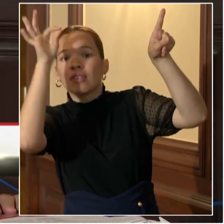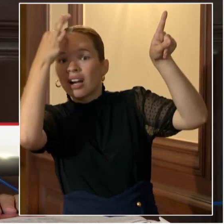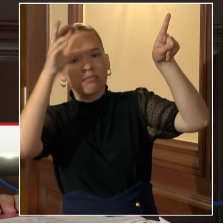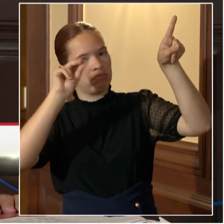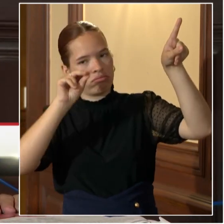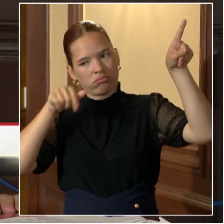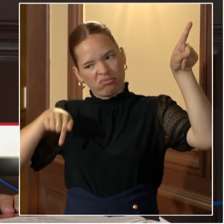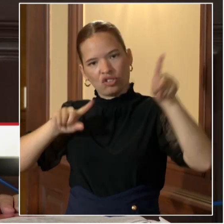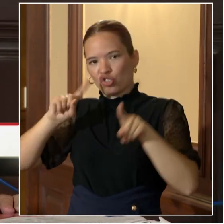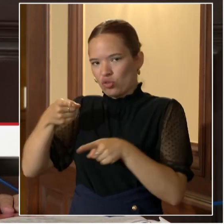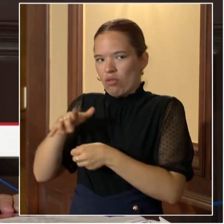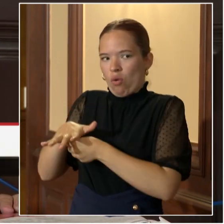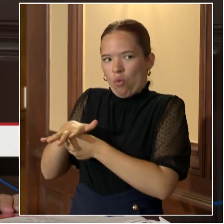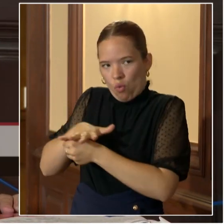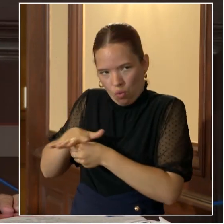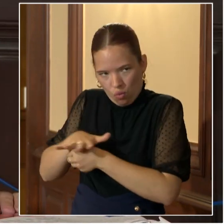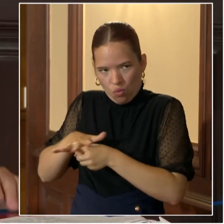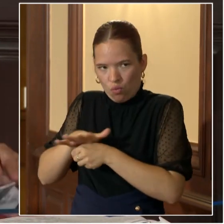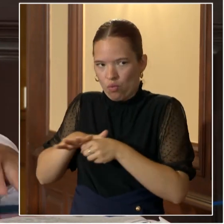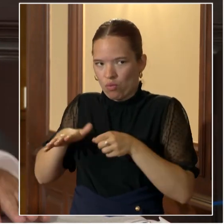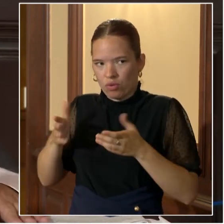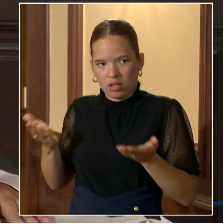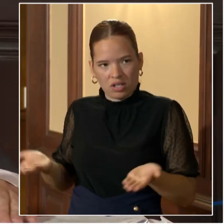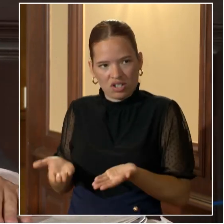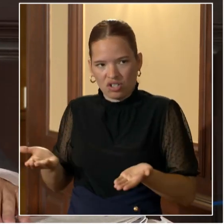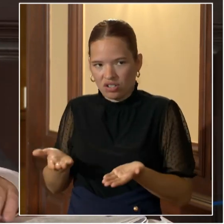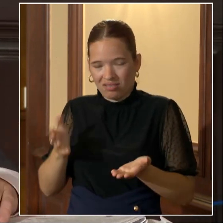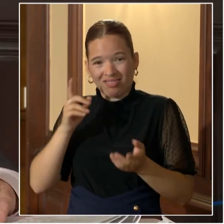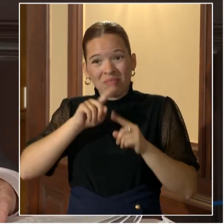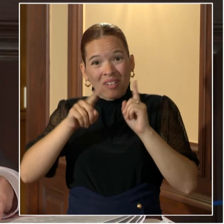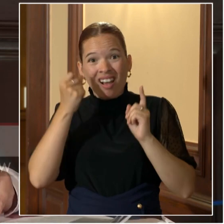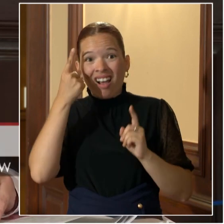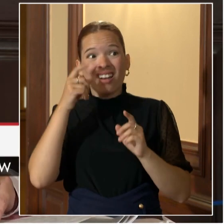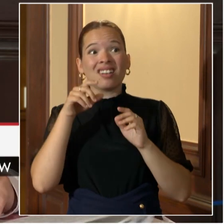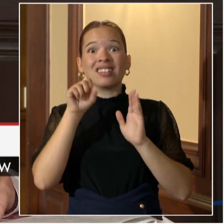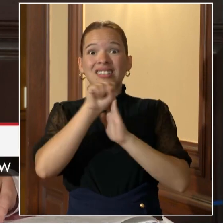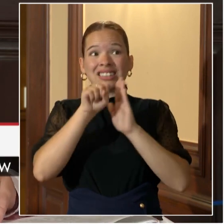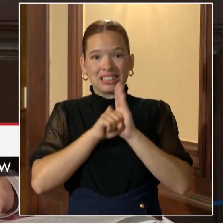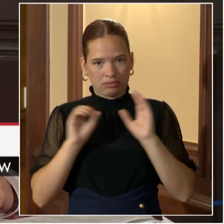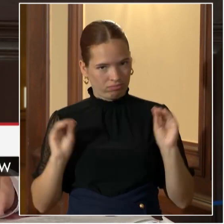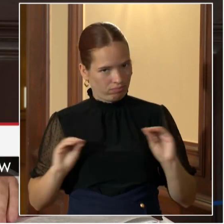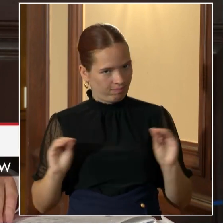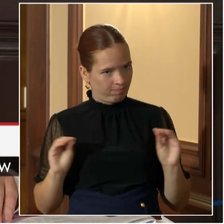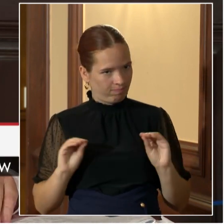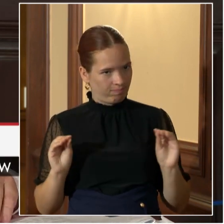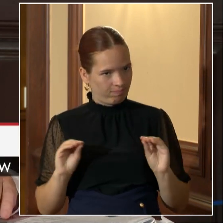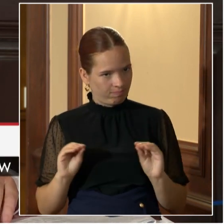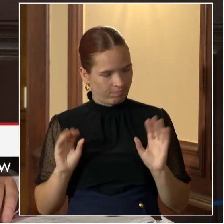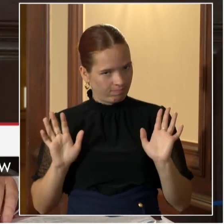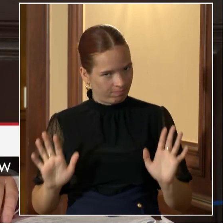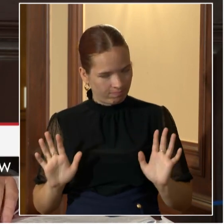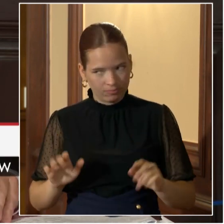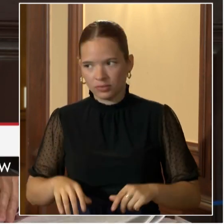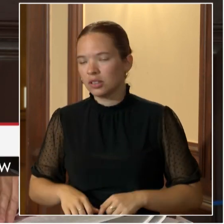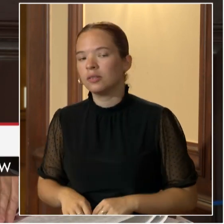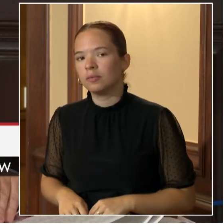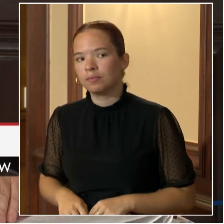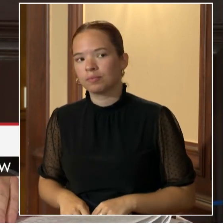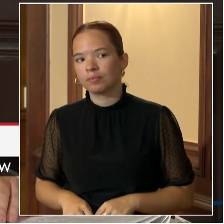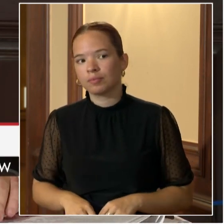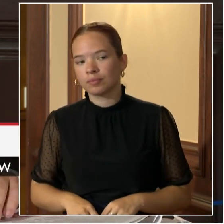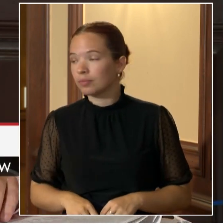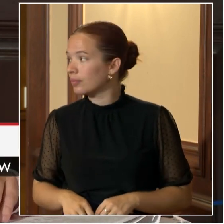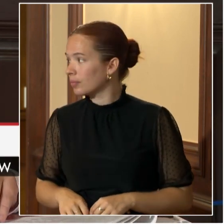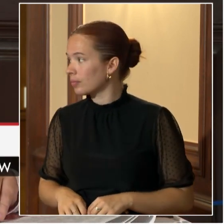proposed spending plan include cuts in the budget for delegation to travel to targeted states as well as outreach to